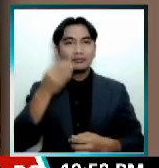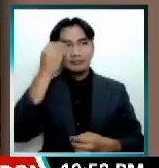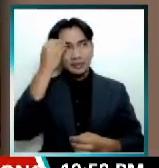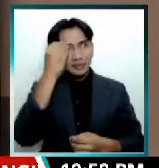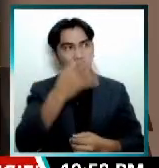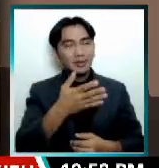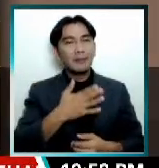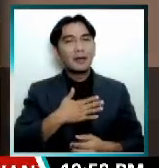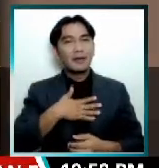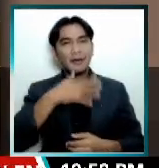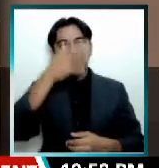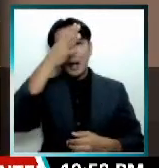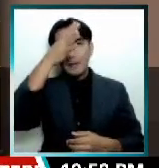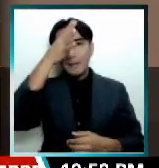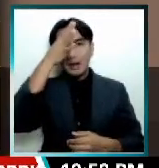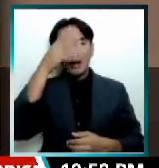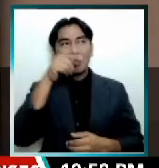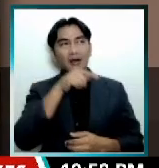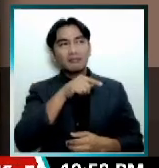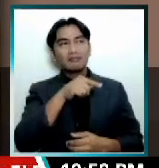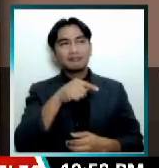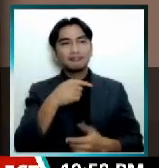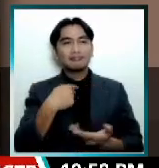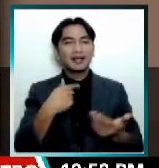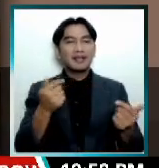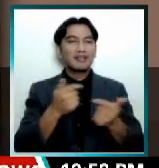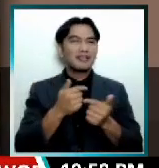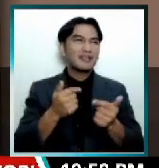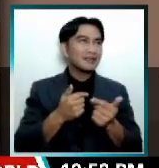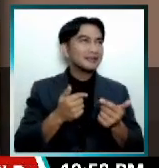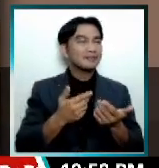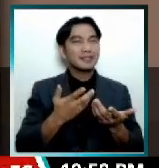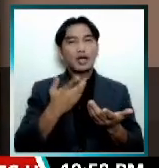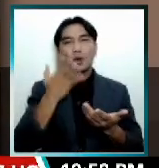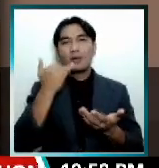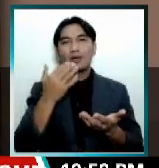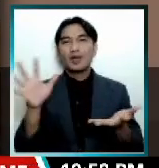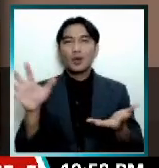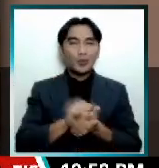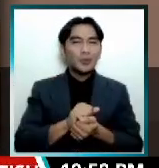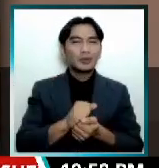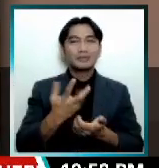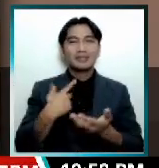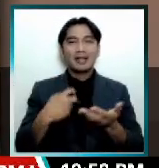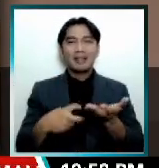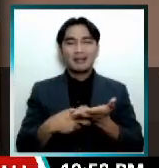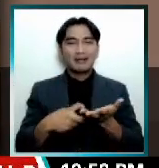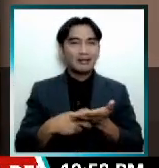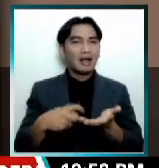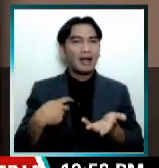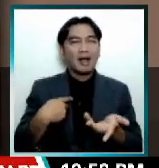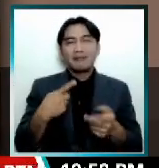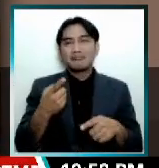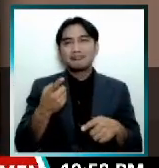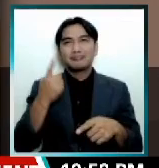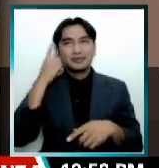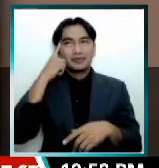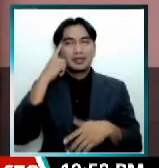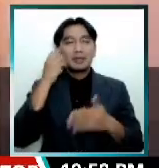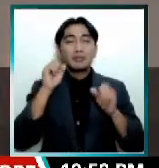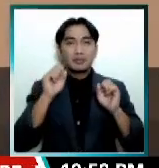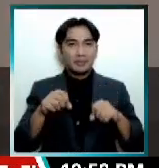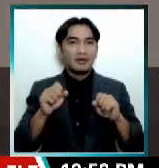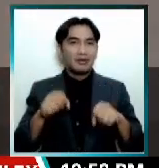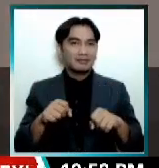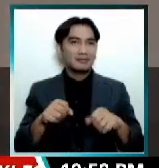and me and him just laughed at it because they were sold out and it was so hard to find them. So I didn't even think that they were going to do that at